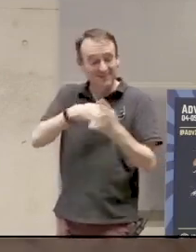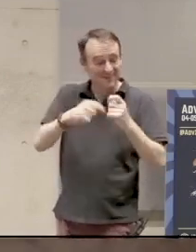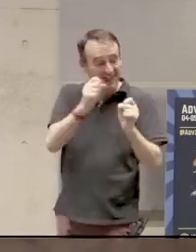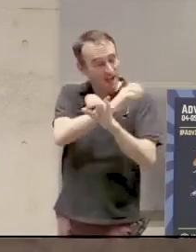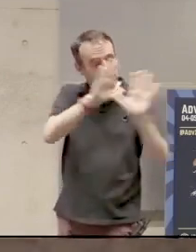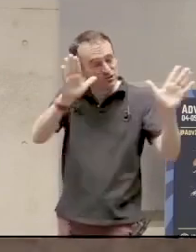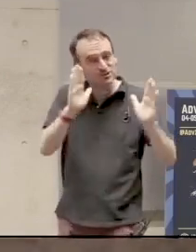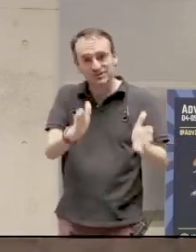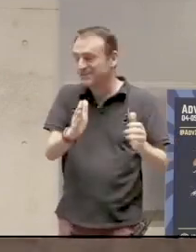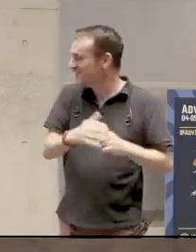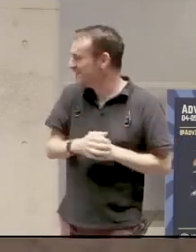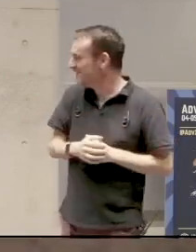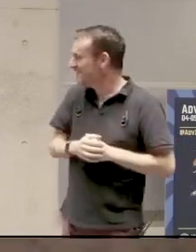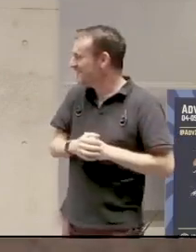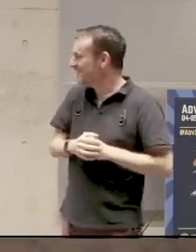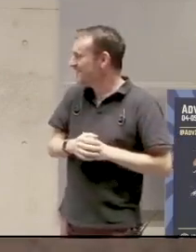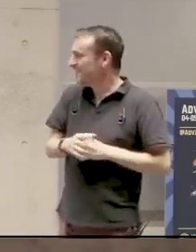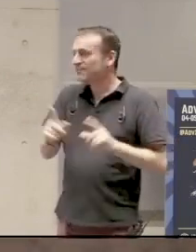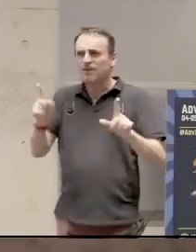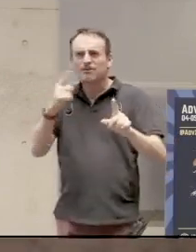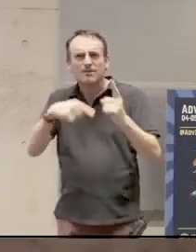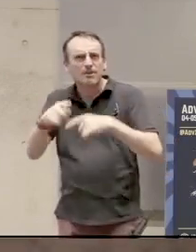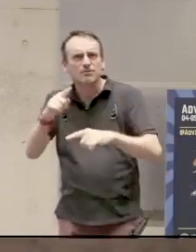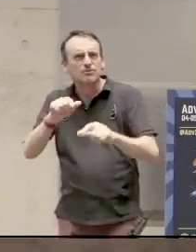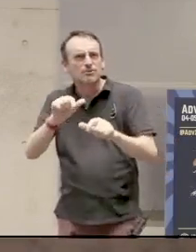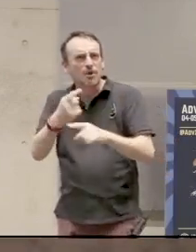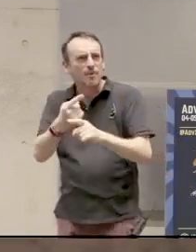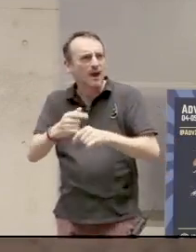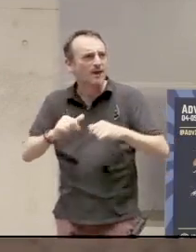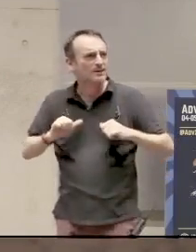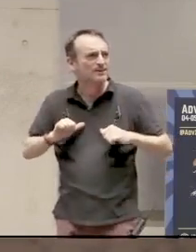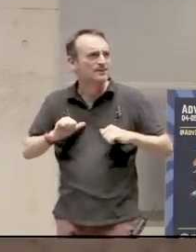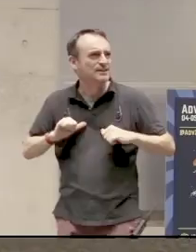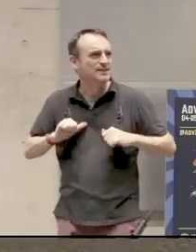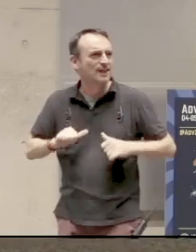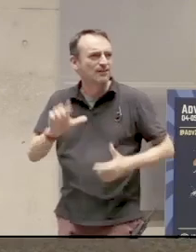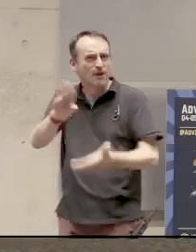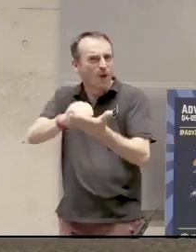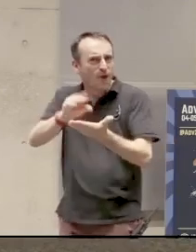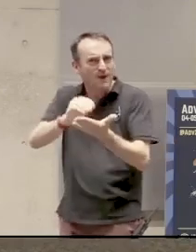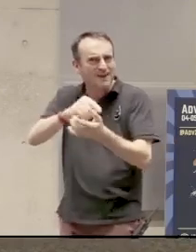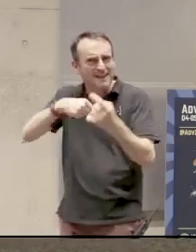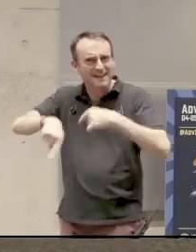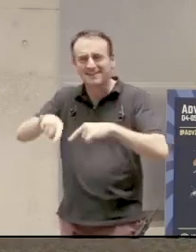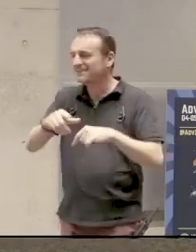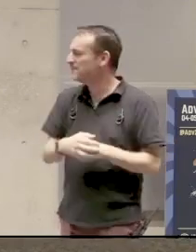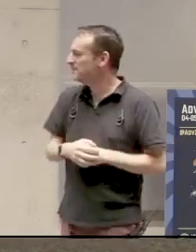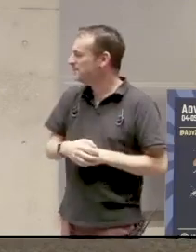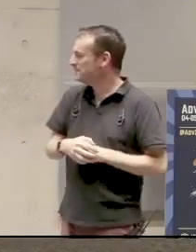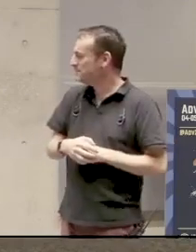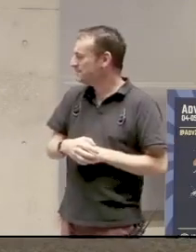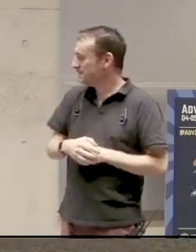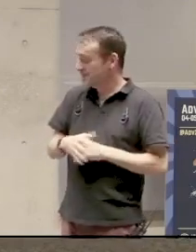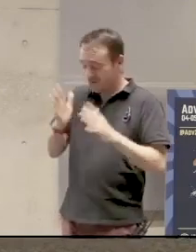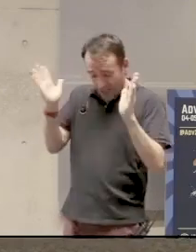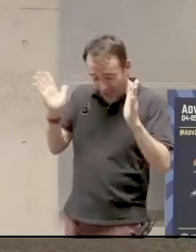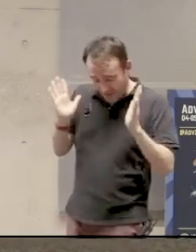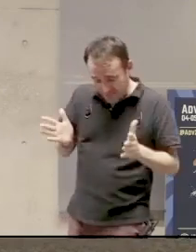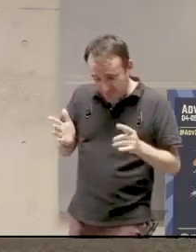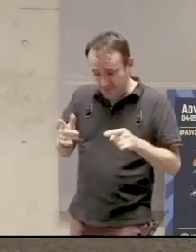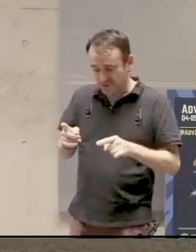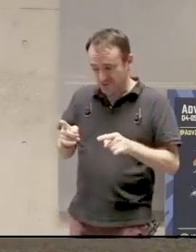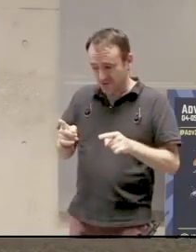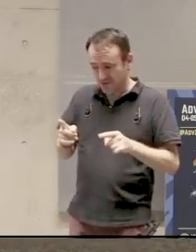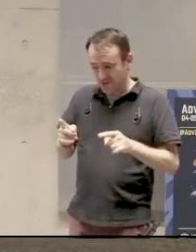some people have already downloaded it to their laptop. Yeah. It's gone very quiet. Okay, so everything